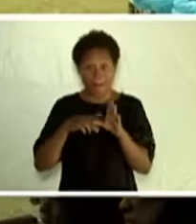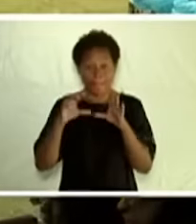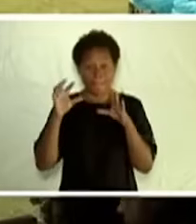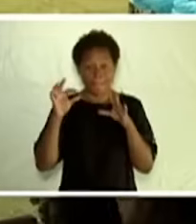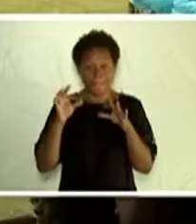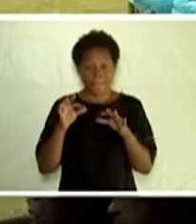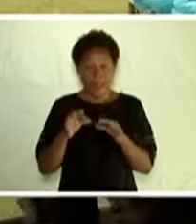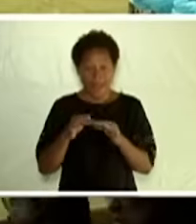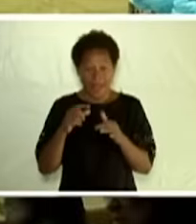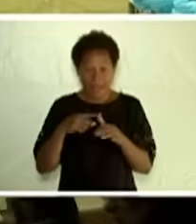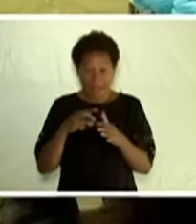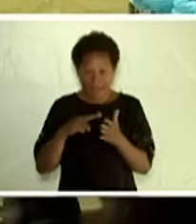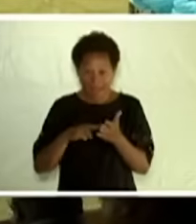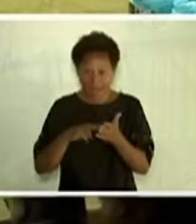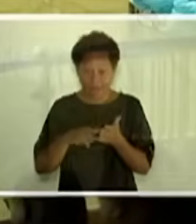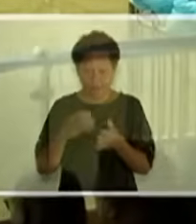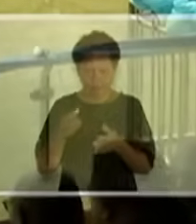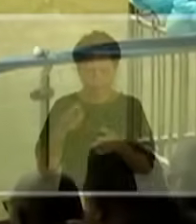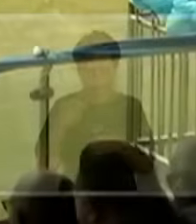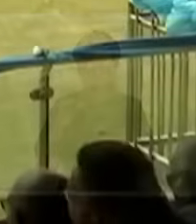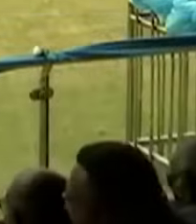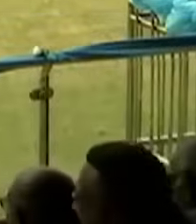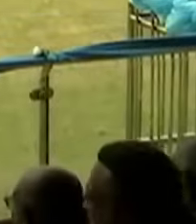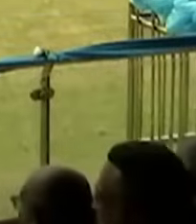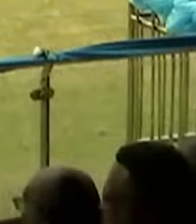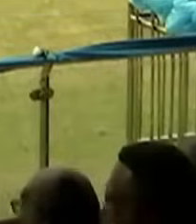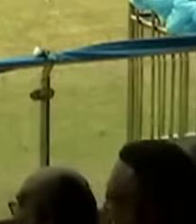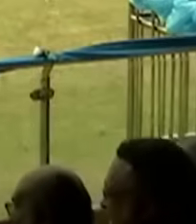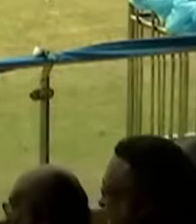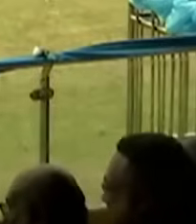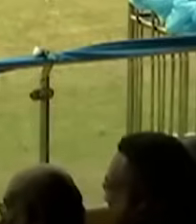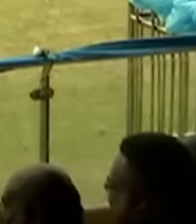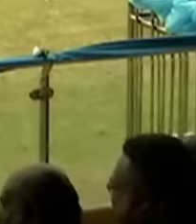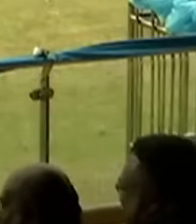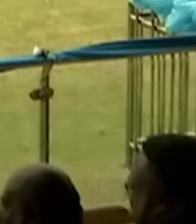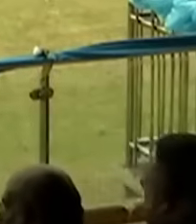the crowd for the formal section of the celebrations.